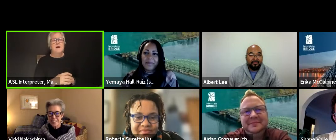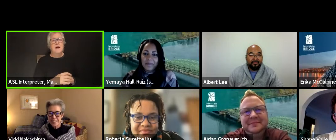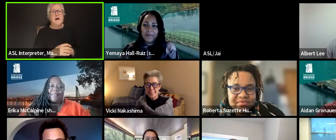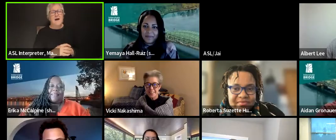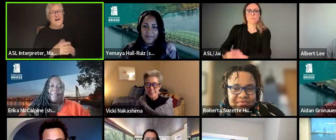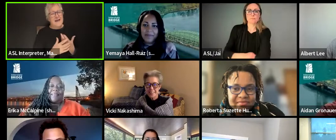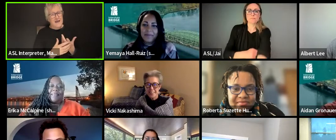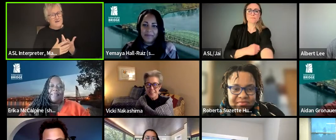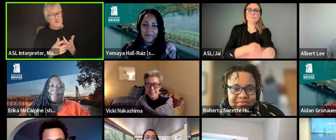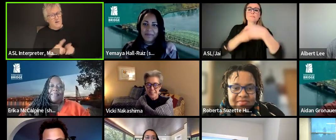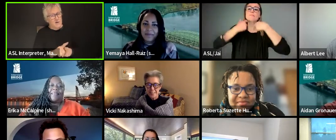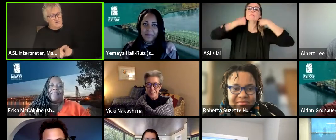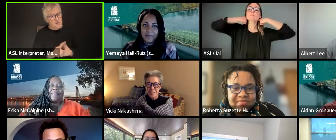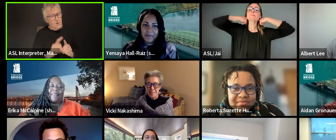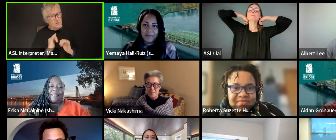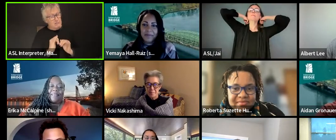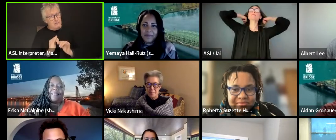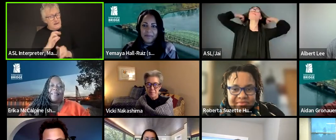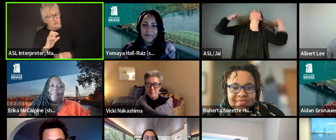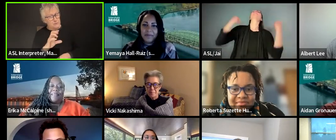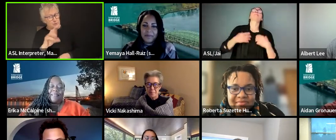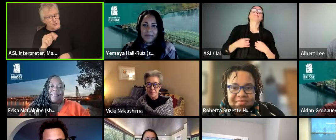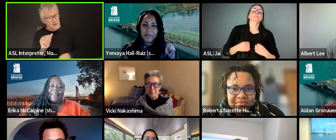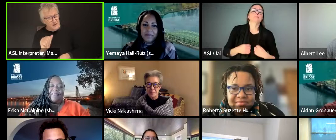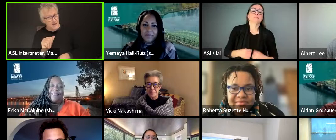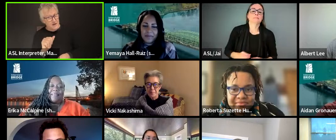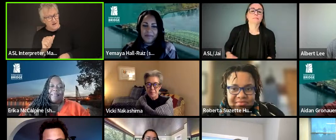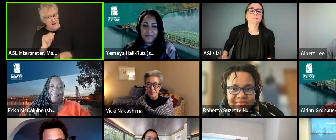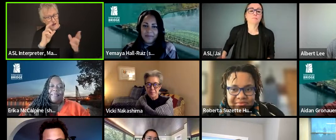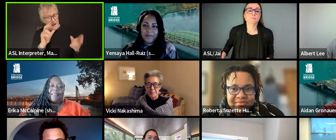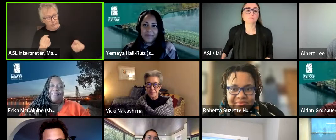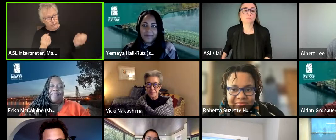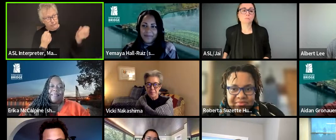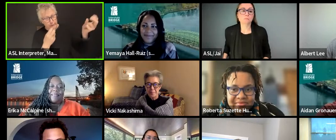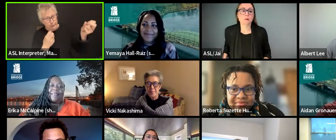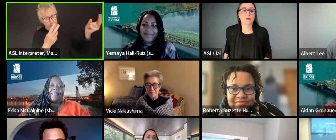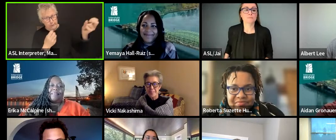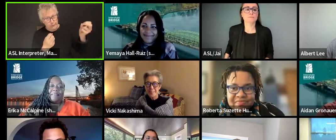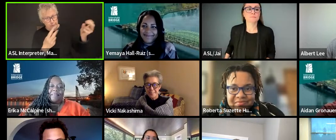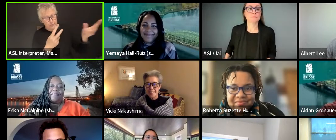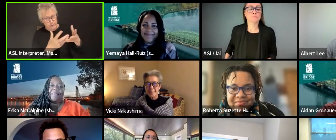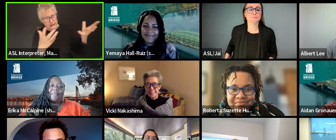eat immediately and making sure that I'm going to buy things that I'm going to eat right away.